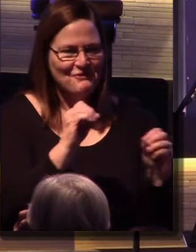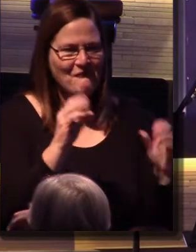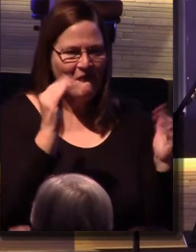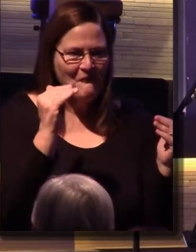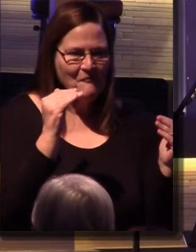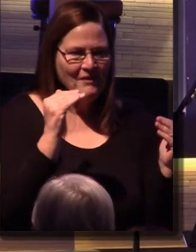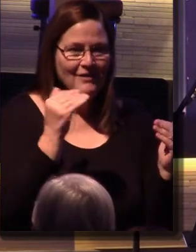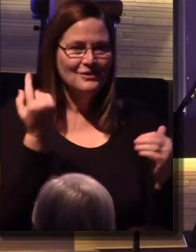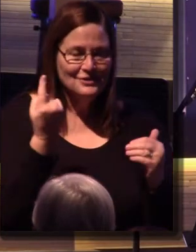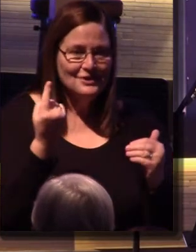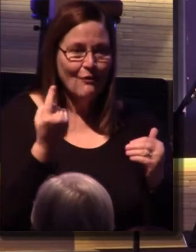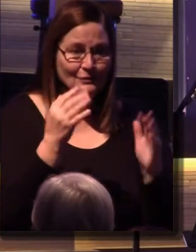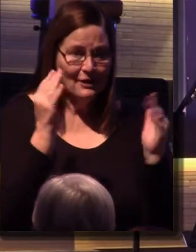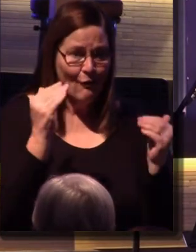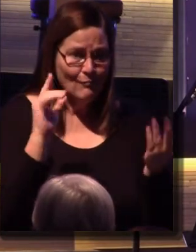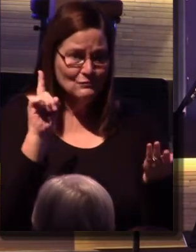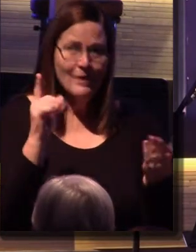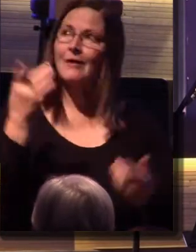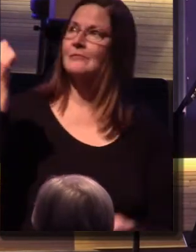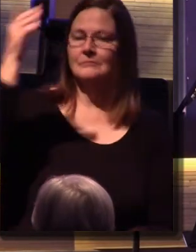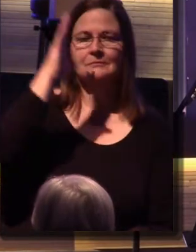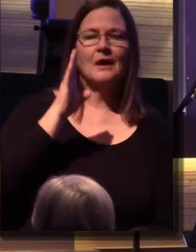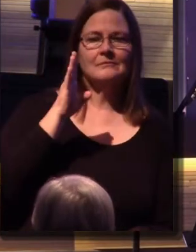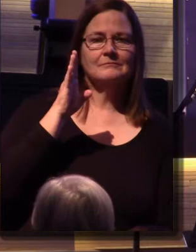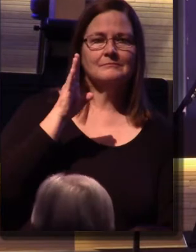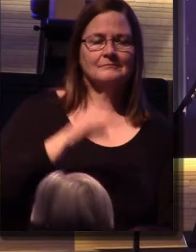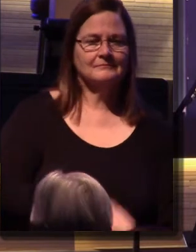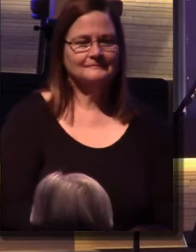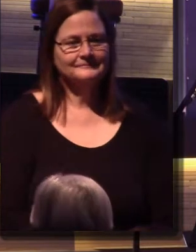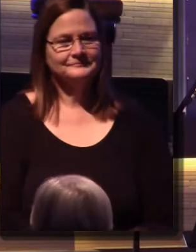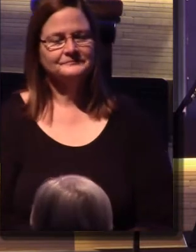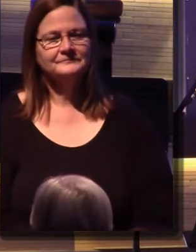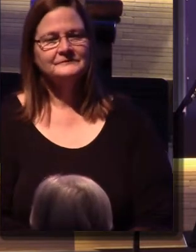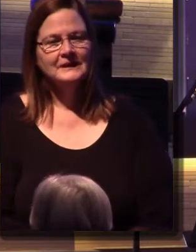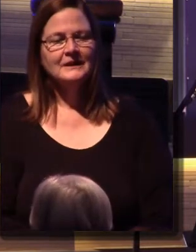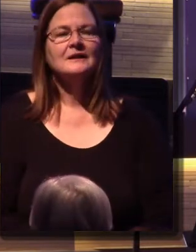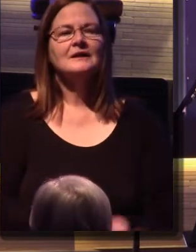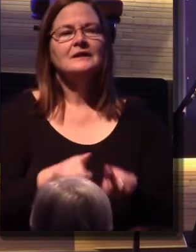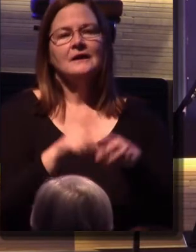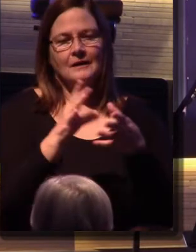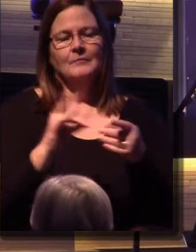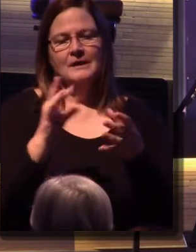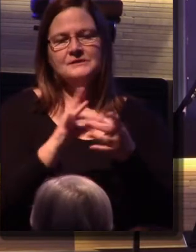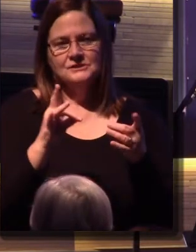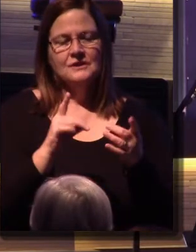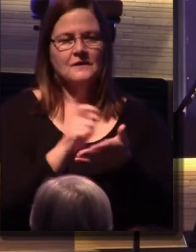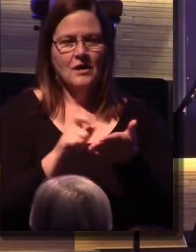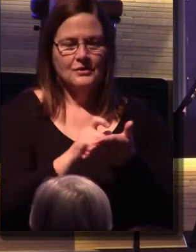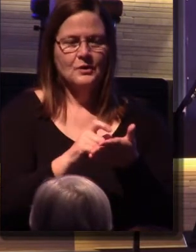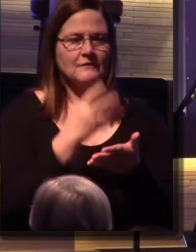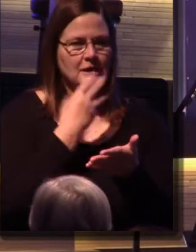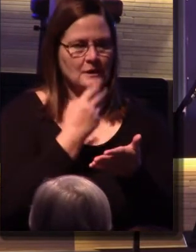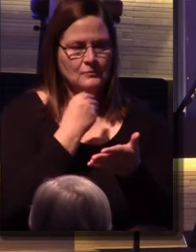but in me. And in fact, it's the same message that the author of Hebrews